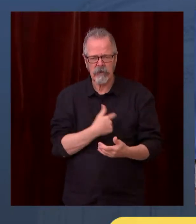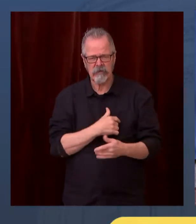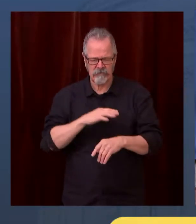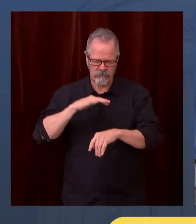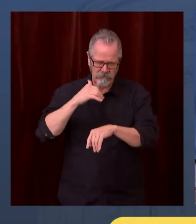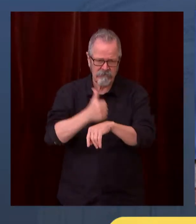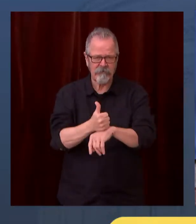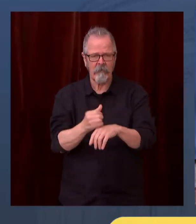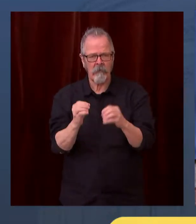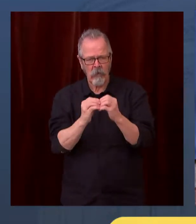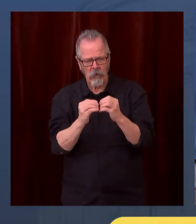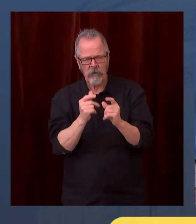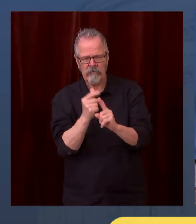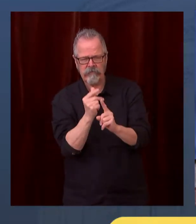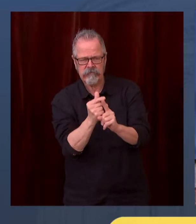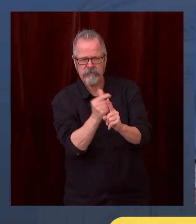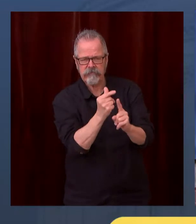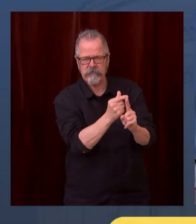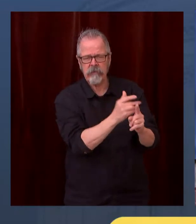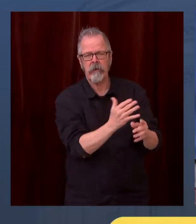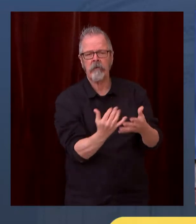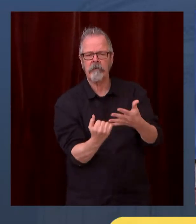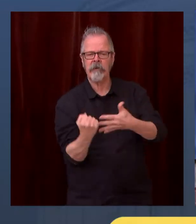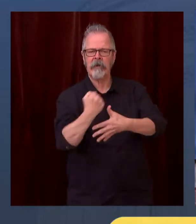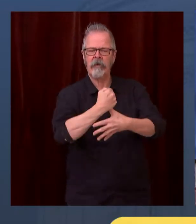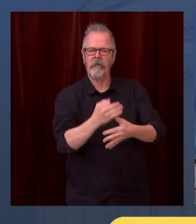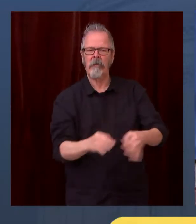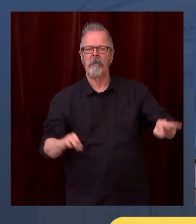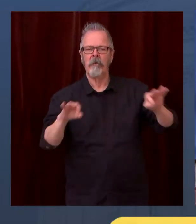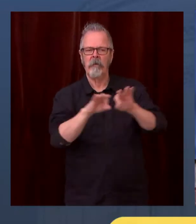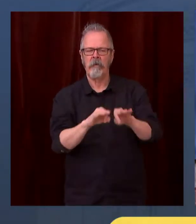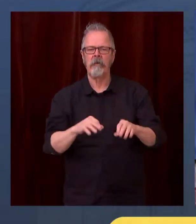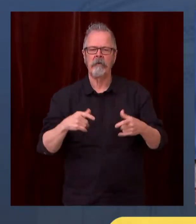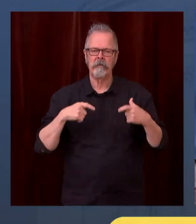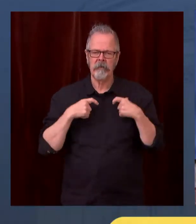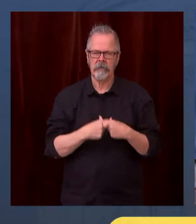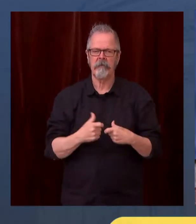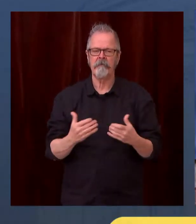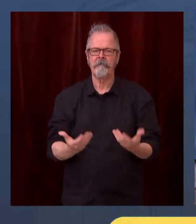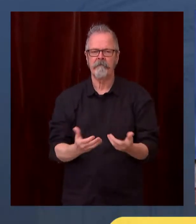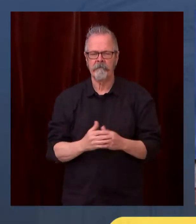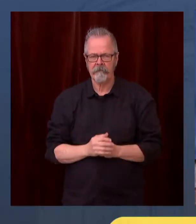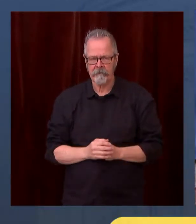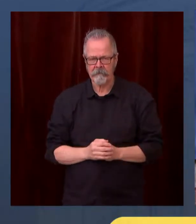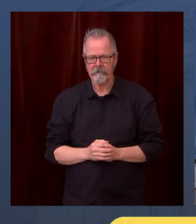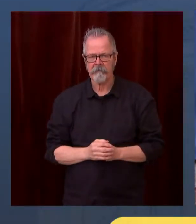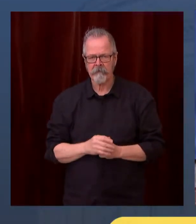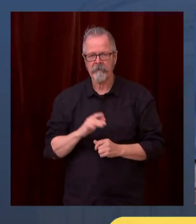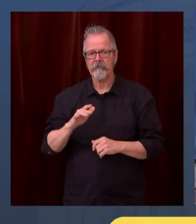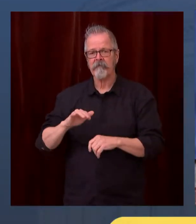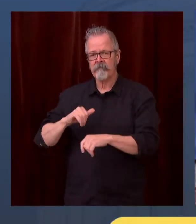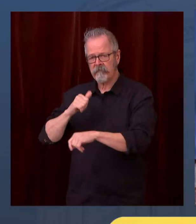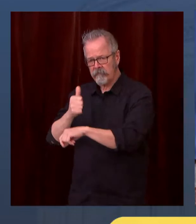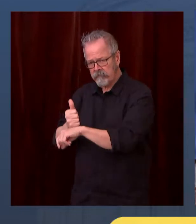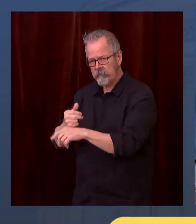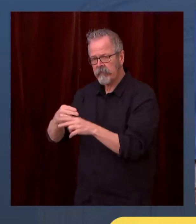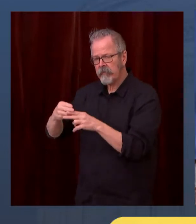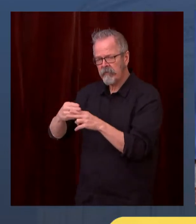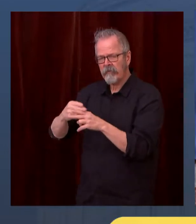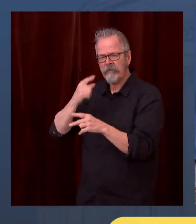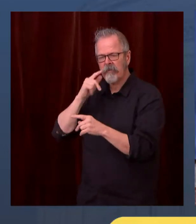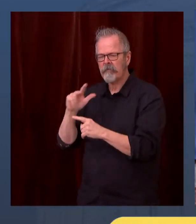available to them is a high priority. We've also established mobile clinics and will continue to do so. And we've had